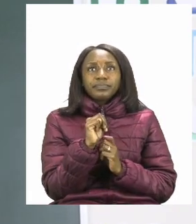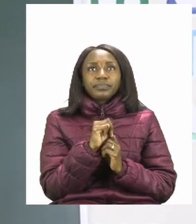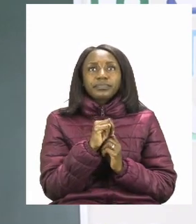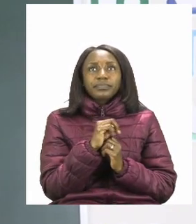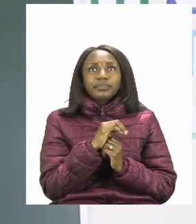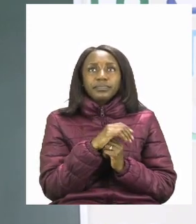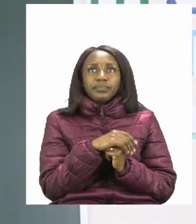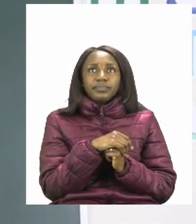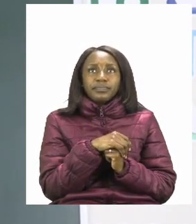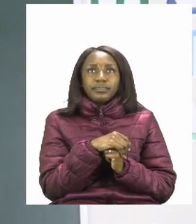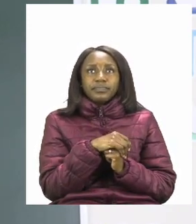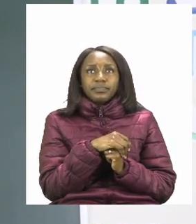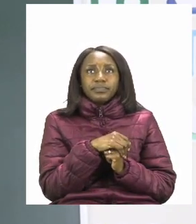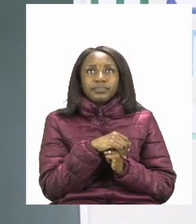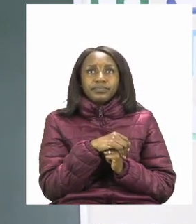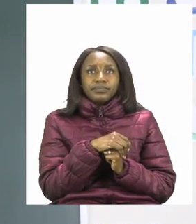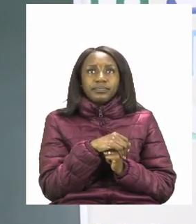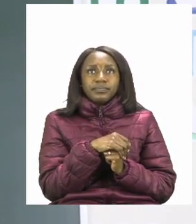35.